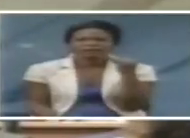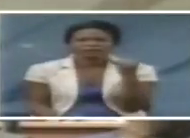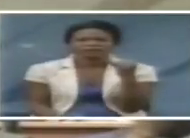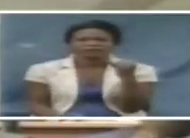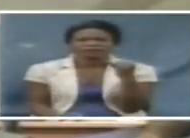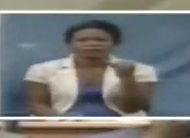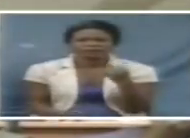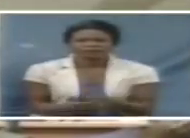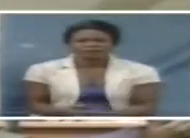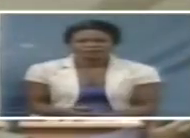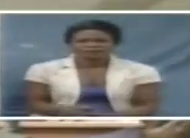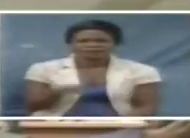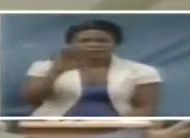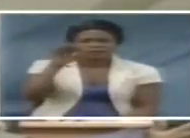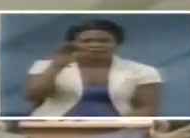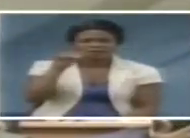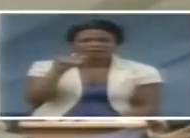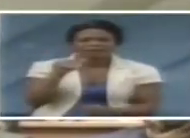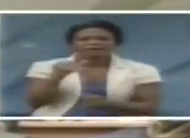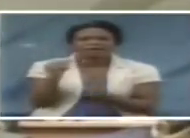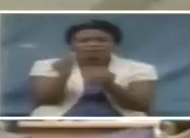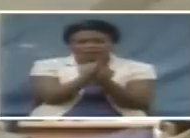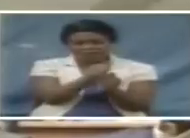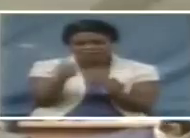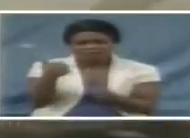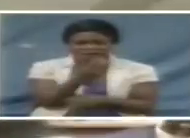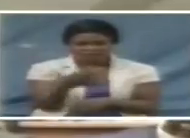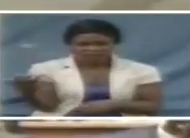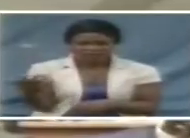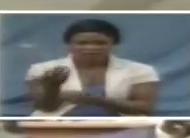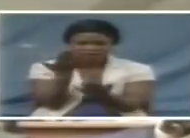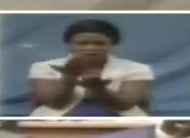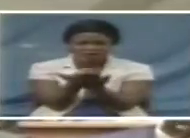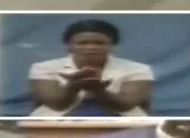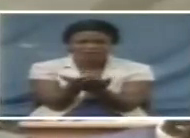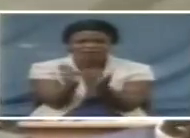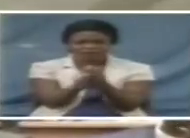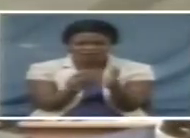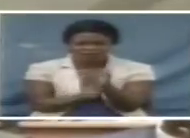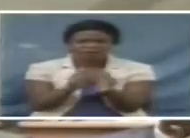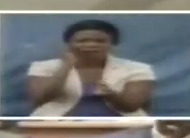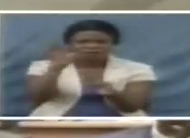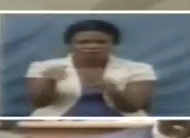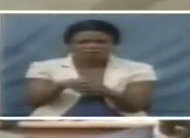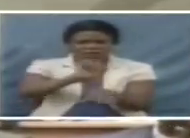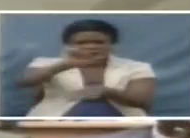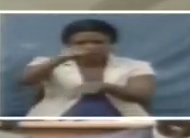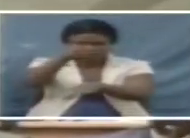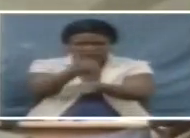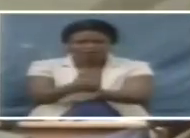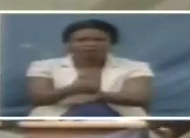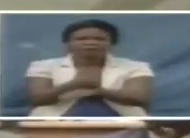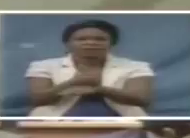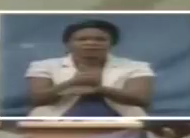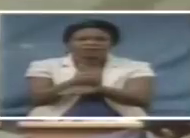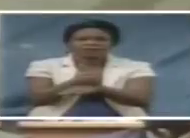been finalized. Sir, among other things, the proposed legislation will